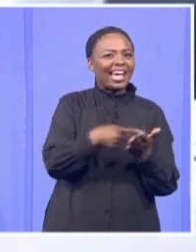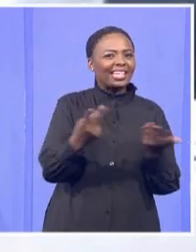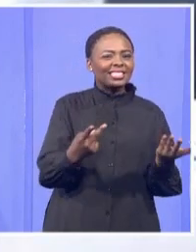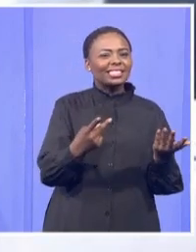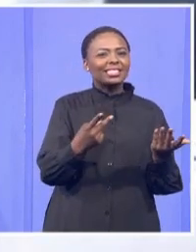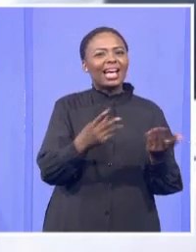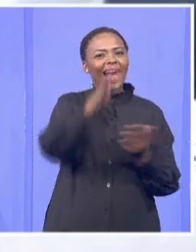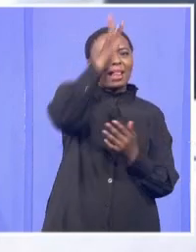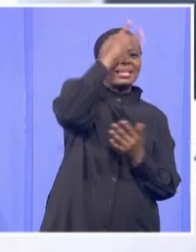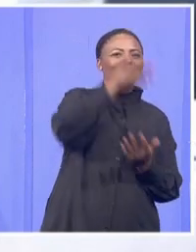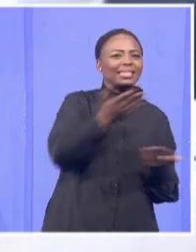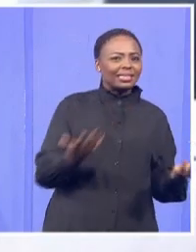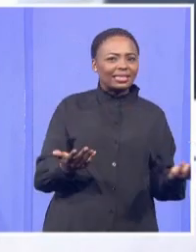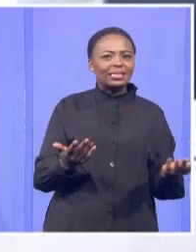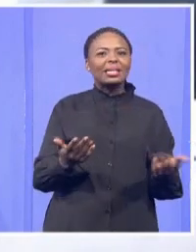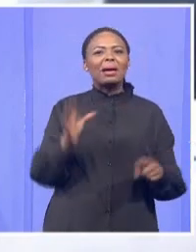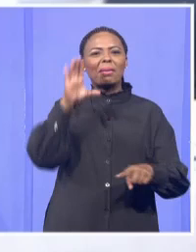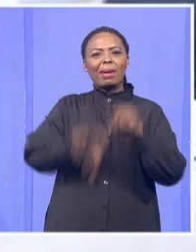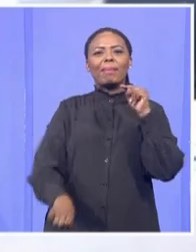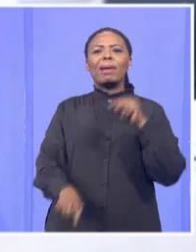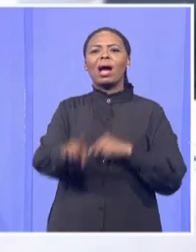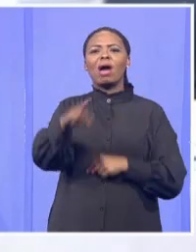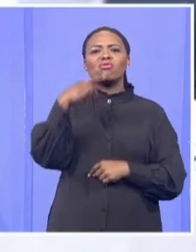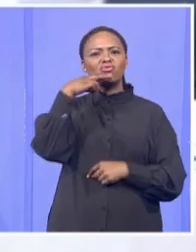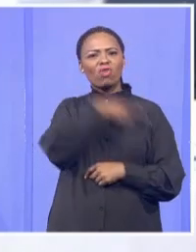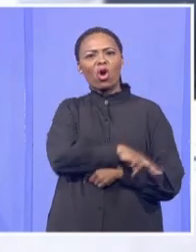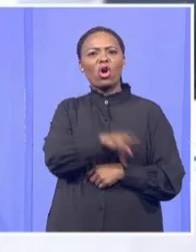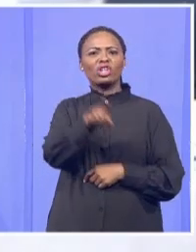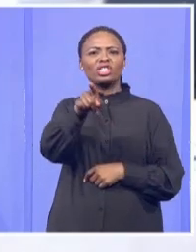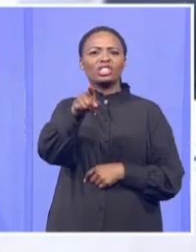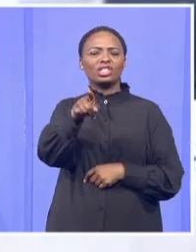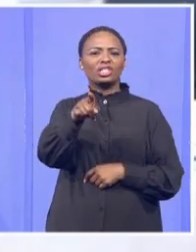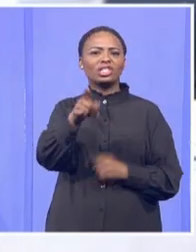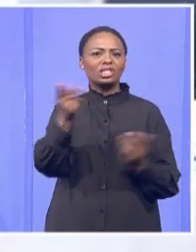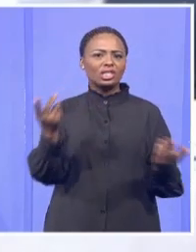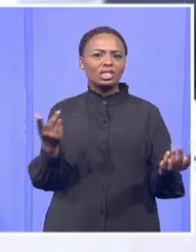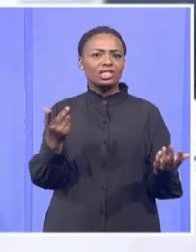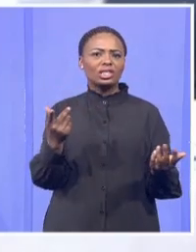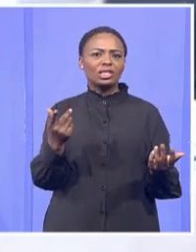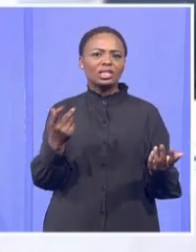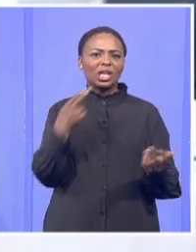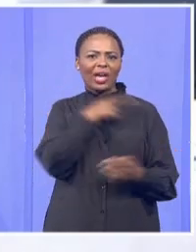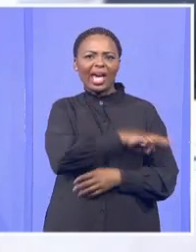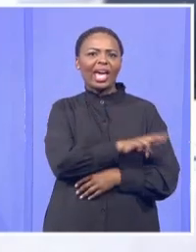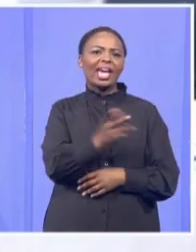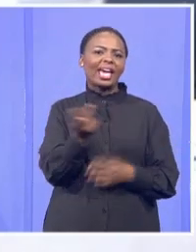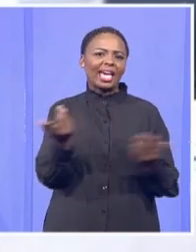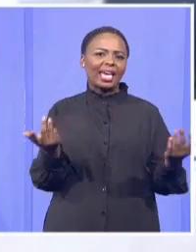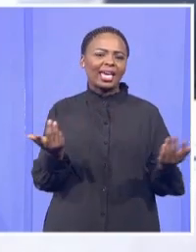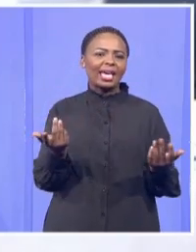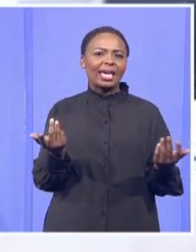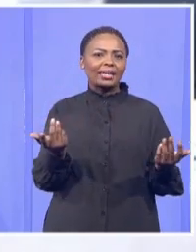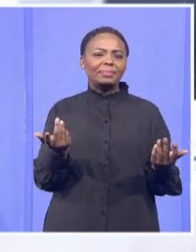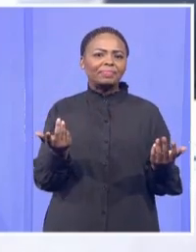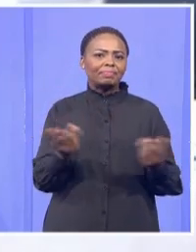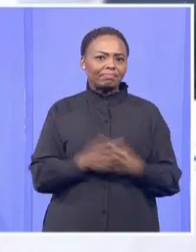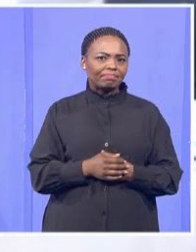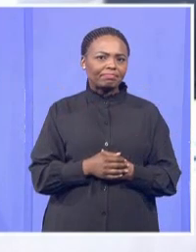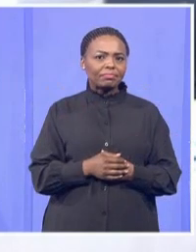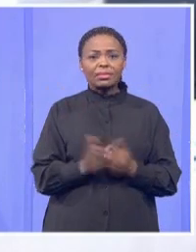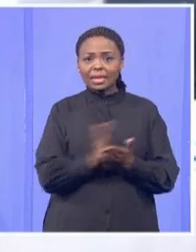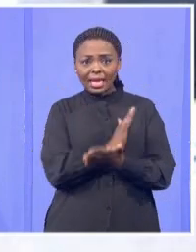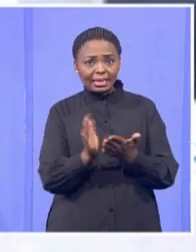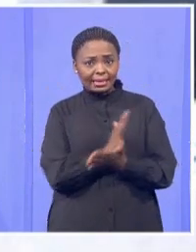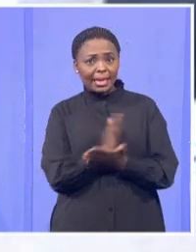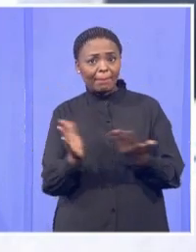see if you are trying to forge an address. But also some schools are very creative. They do their own spot checks. They